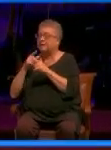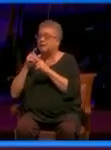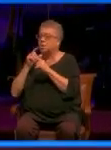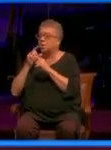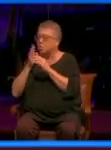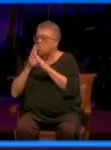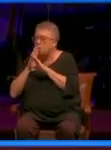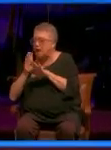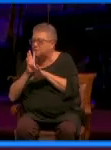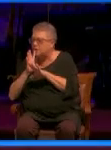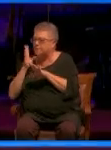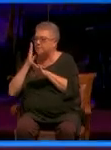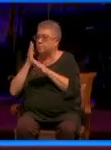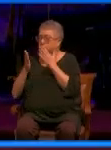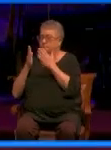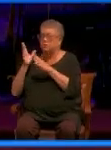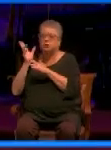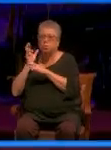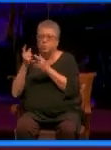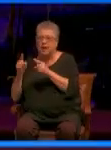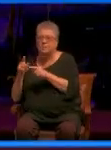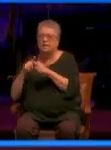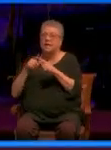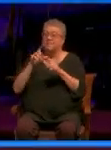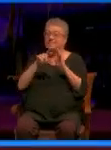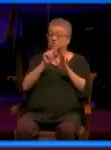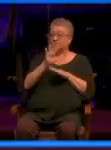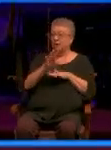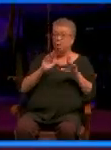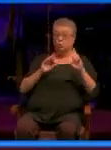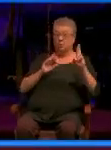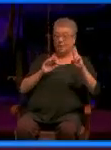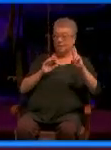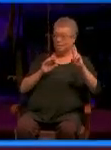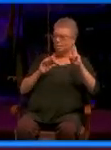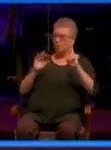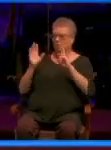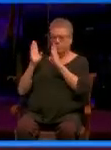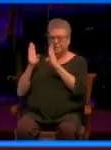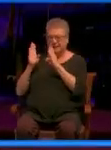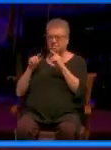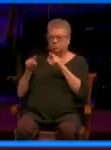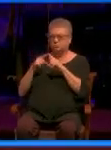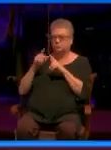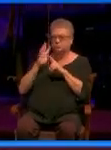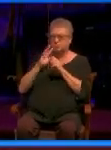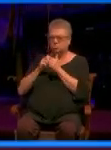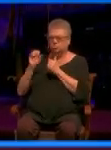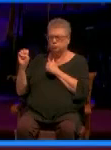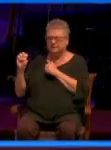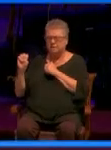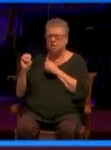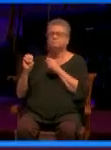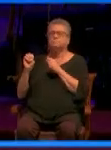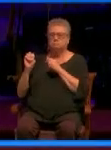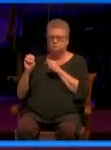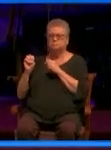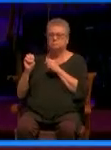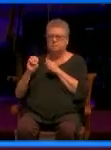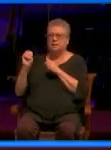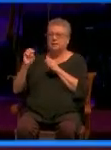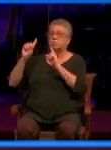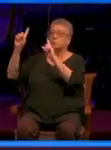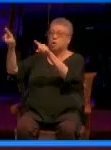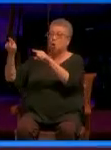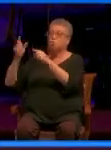well. She's heard what happened. Notice what it says in verse 5. Now Rebekah was listening when Isaac spoke to his son Esau. So when Esau went to the field